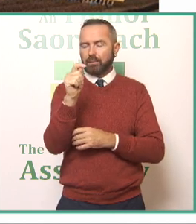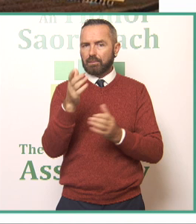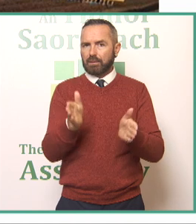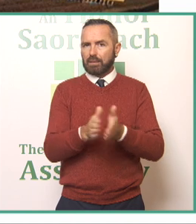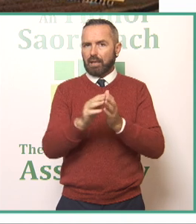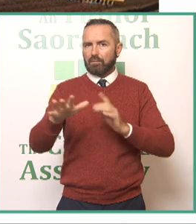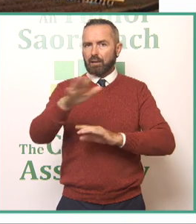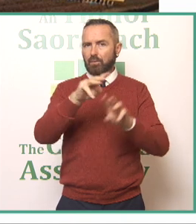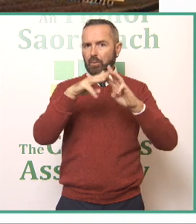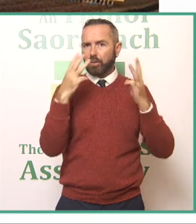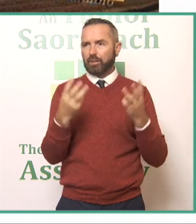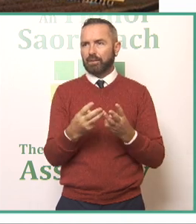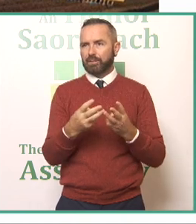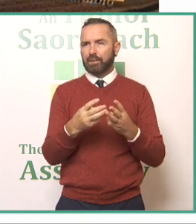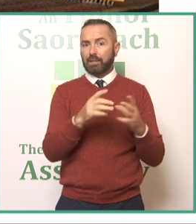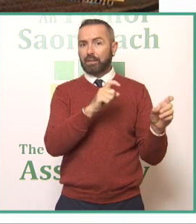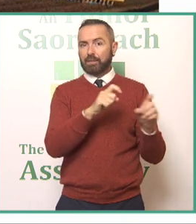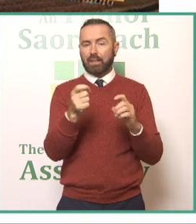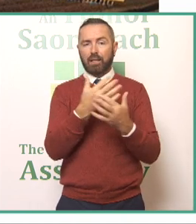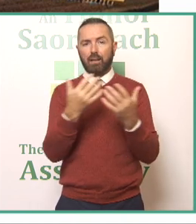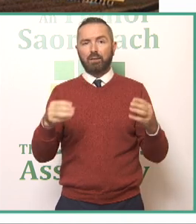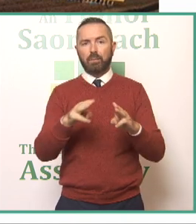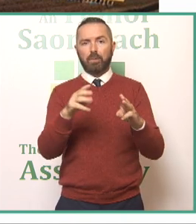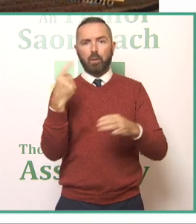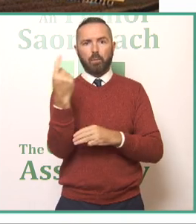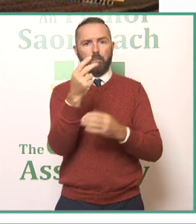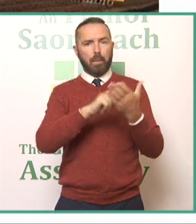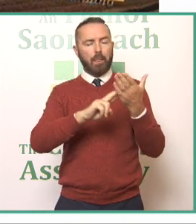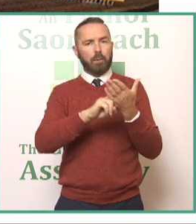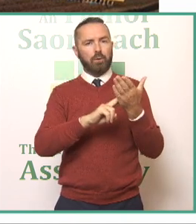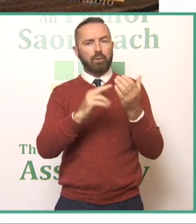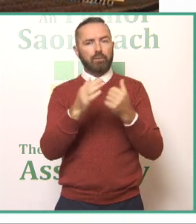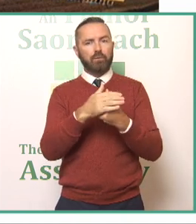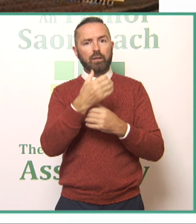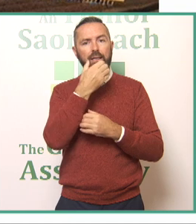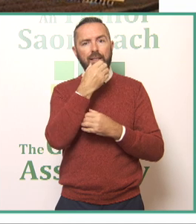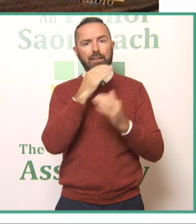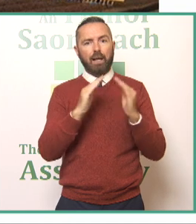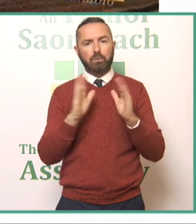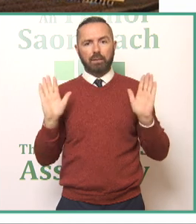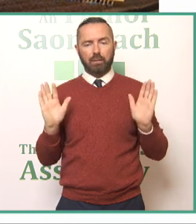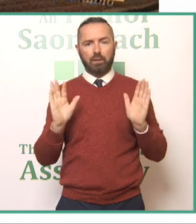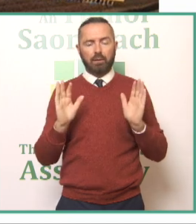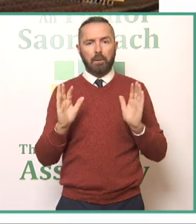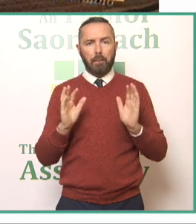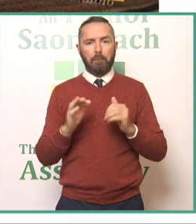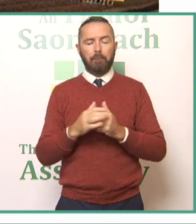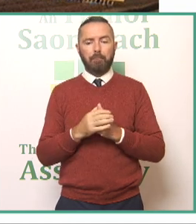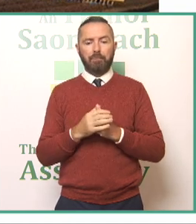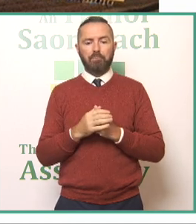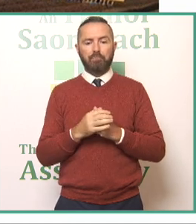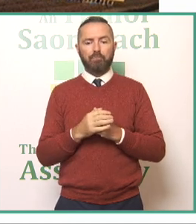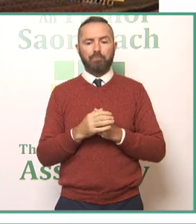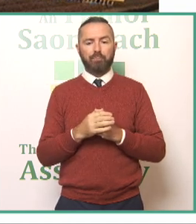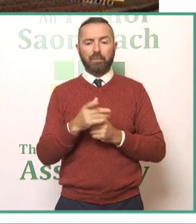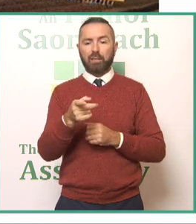know, there's lots of people who still only use peat as a source of fuel for their homes. And